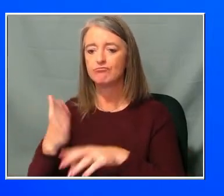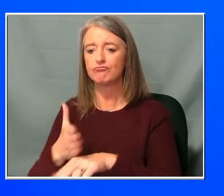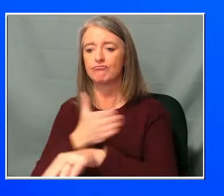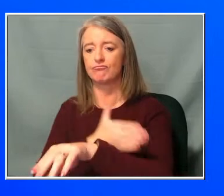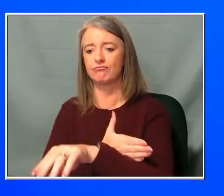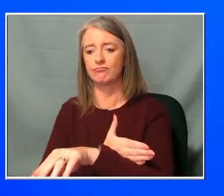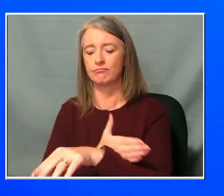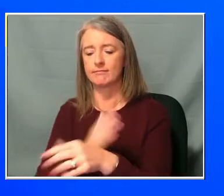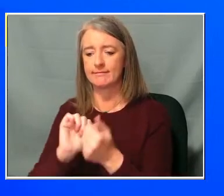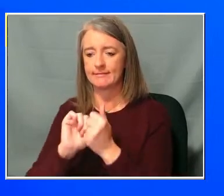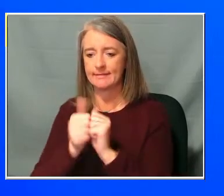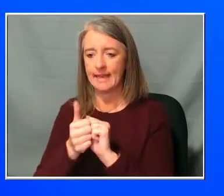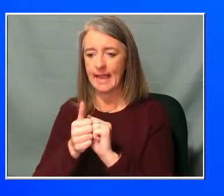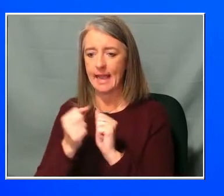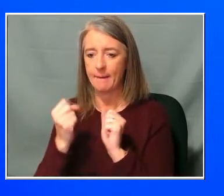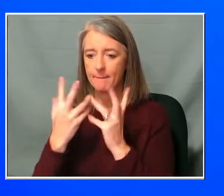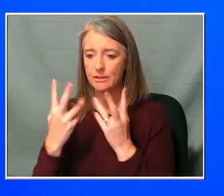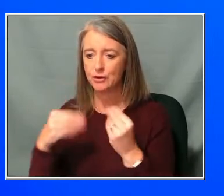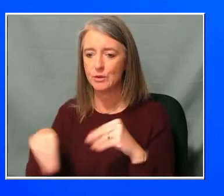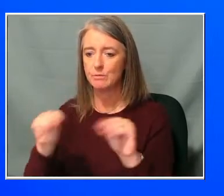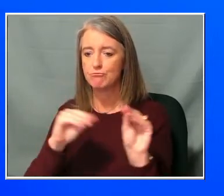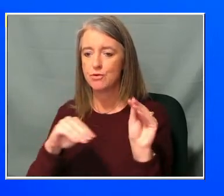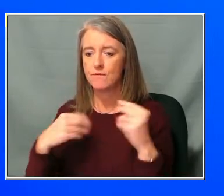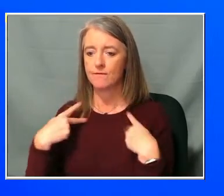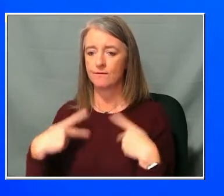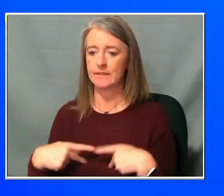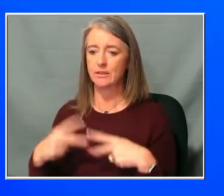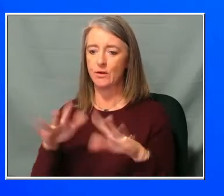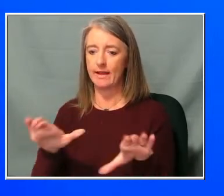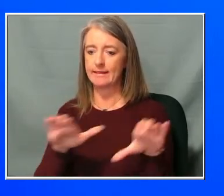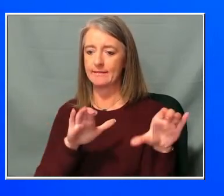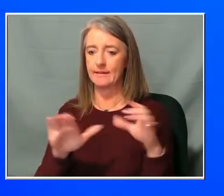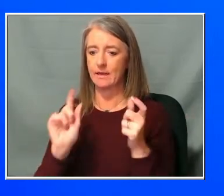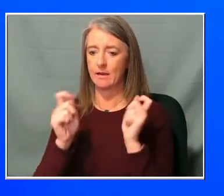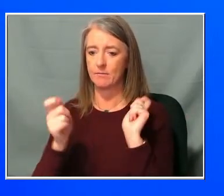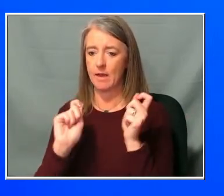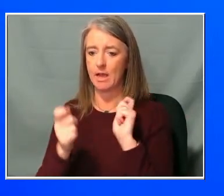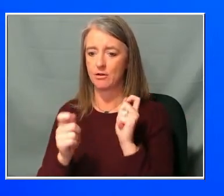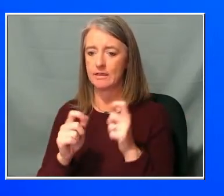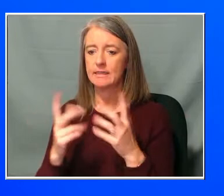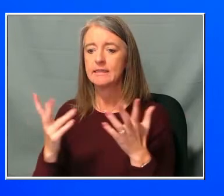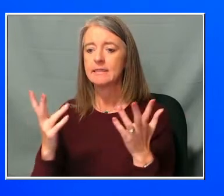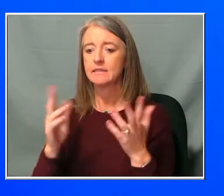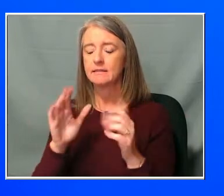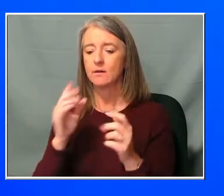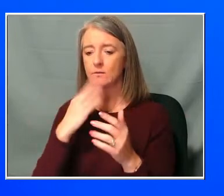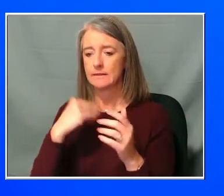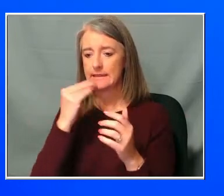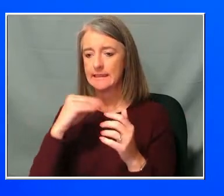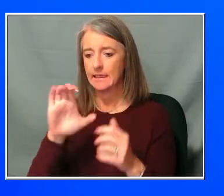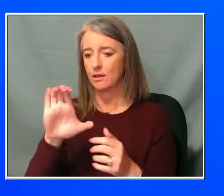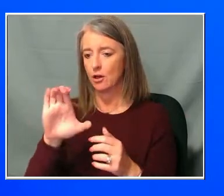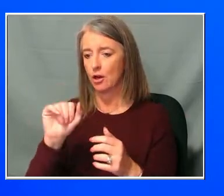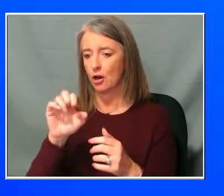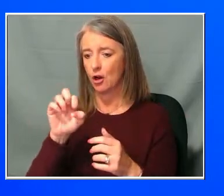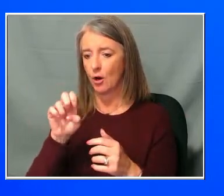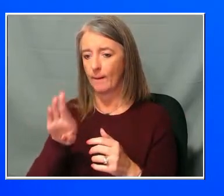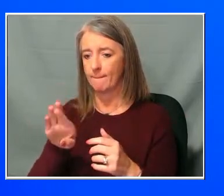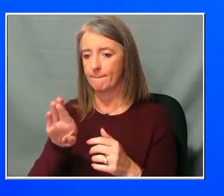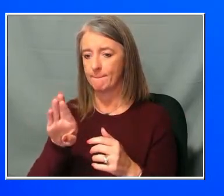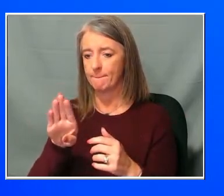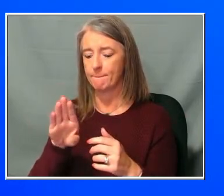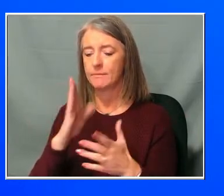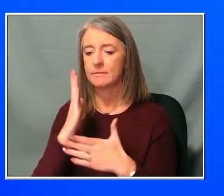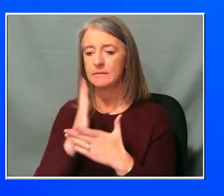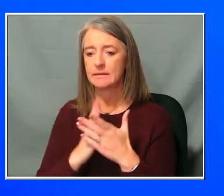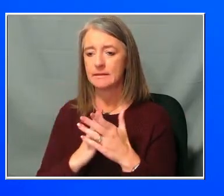in how much we move, our physical activity, and moderating our carbohydrate intake. Some patients can be managed with